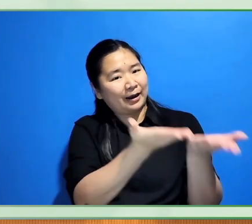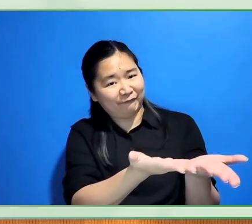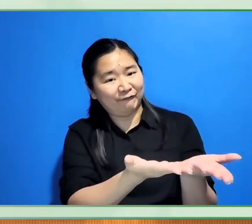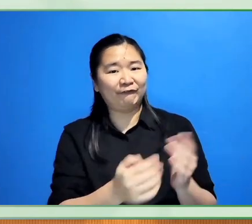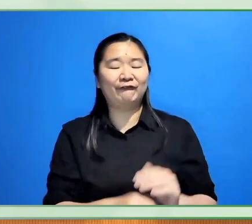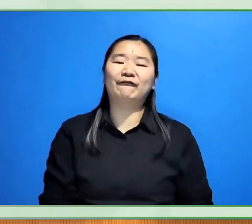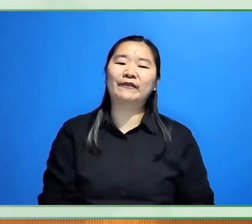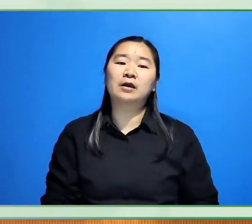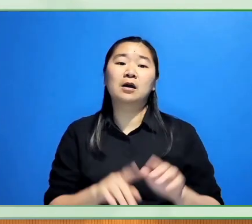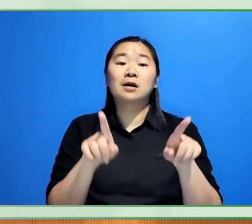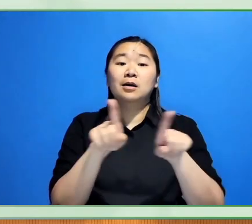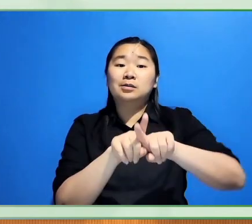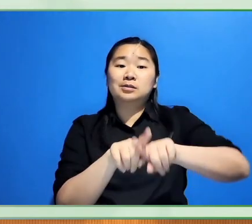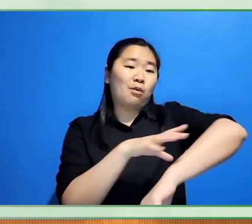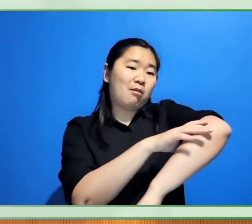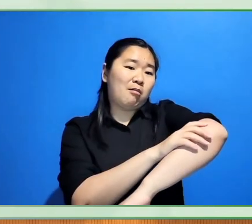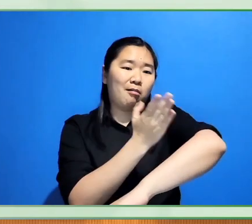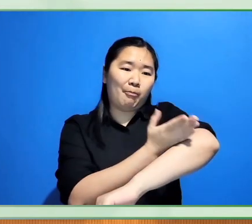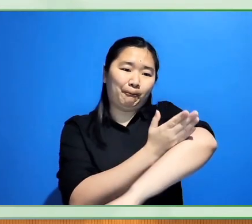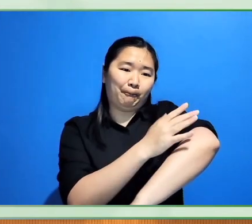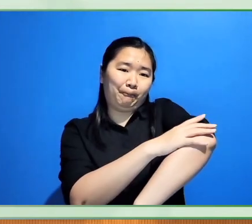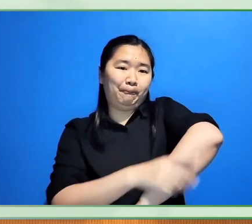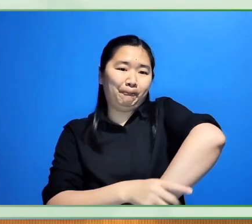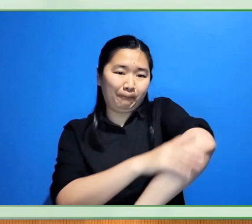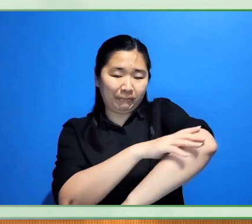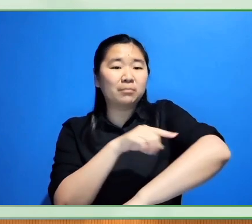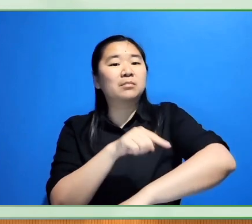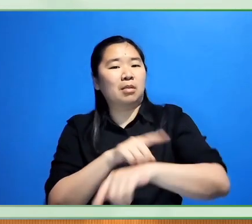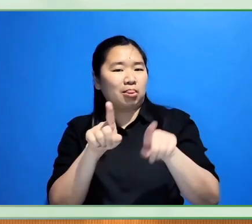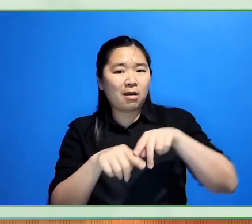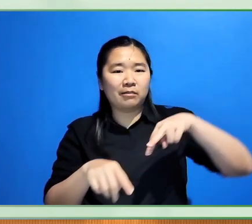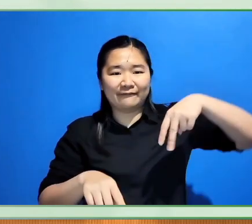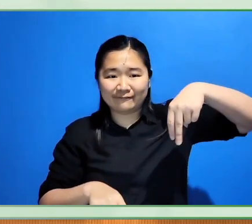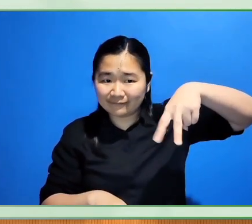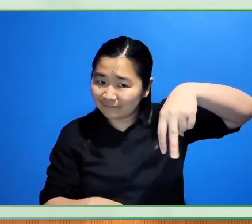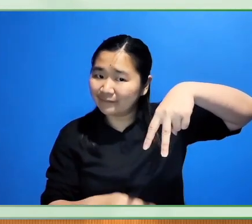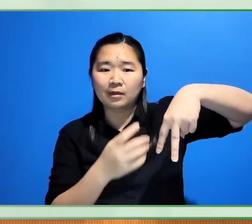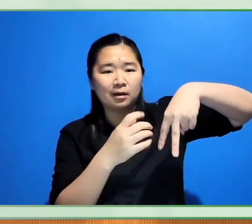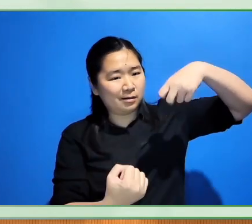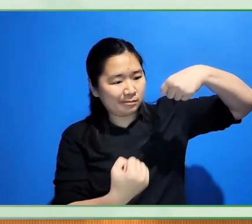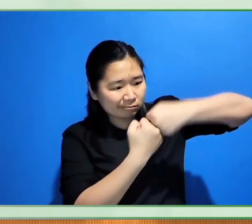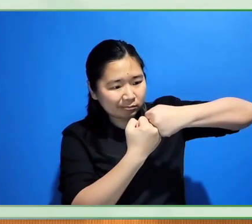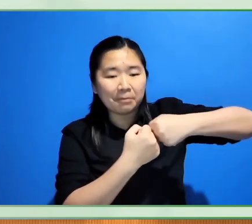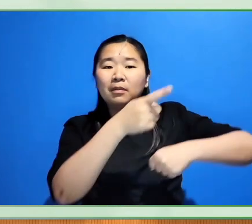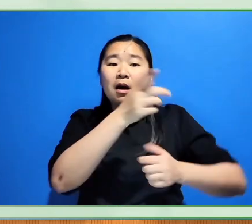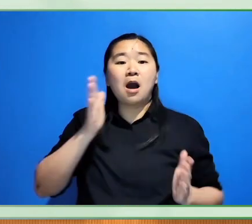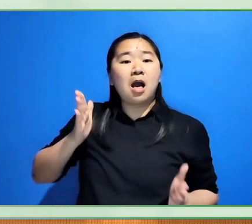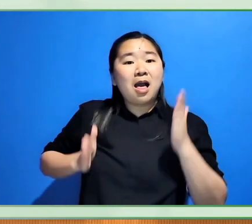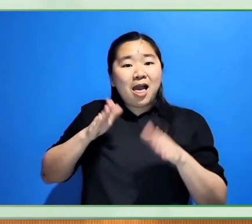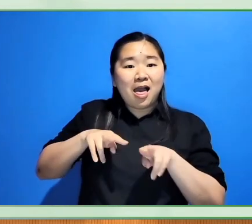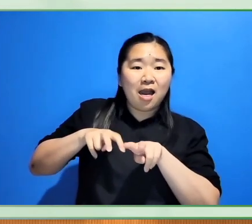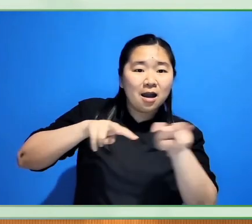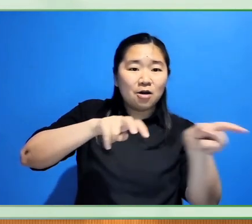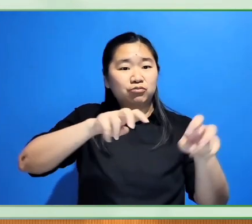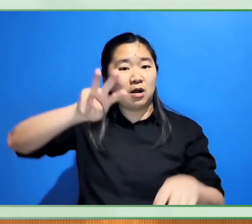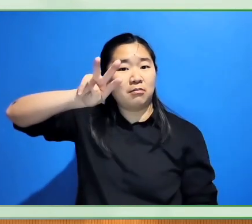have the Hasdrubal leg, above knee, below knee. And we have the full MyoRehab ecosystem, so multiple devices, tools, and apps that helps